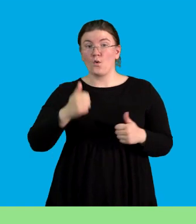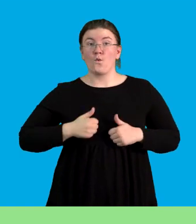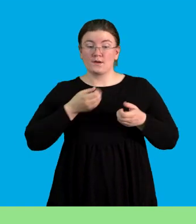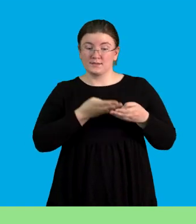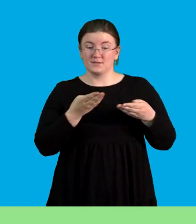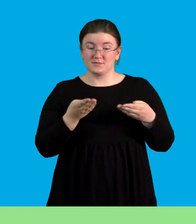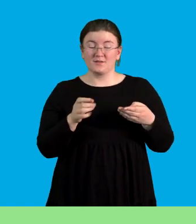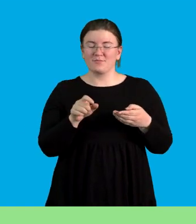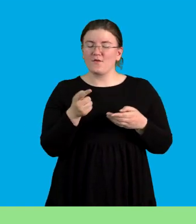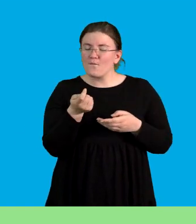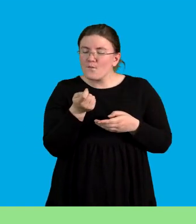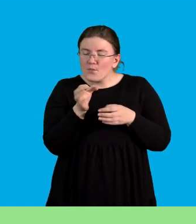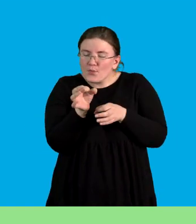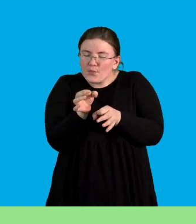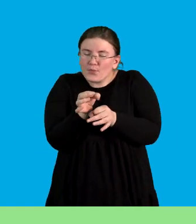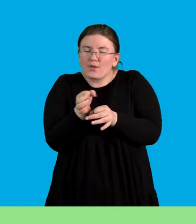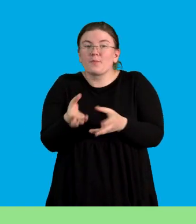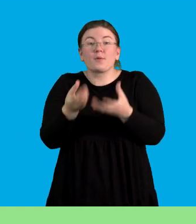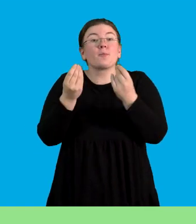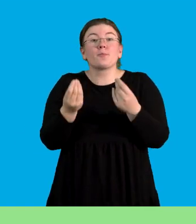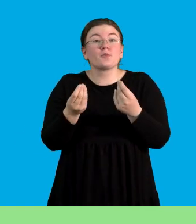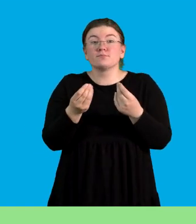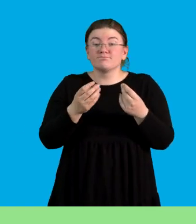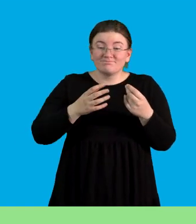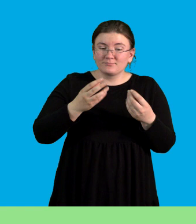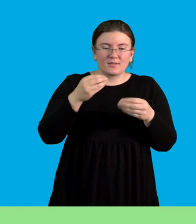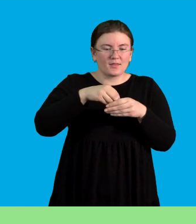all around us. We know that we have